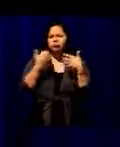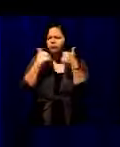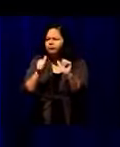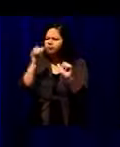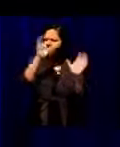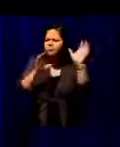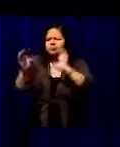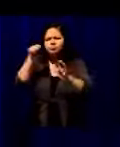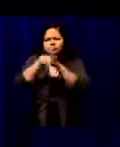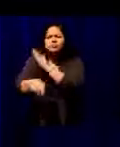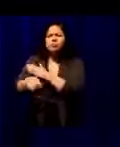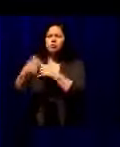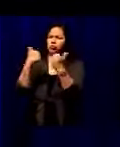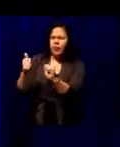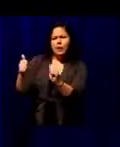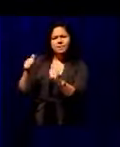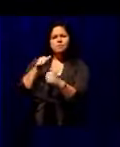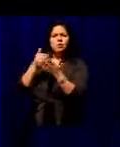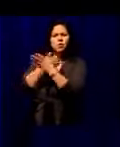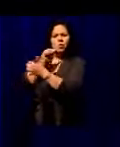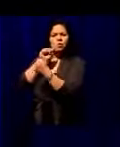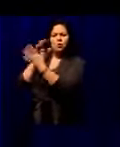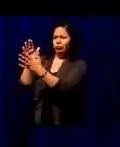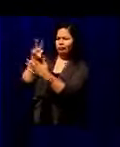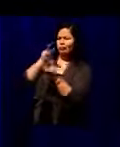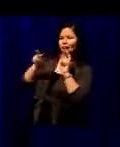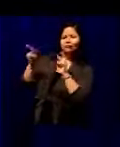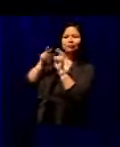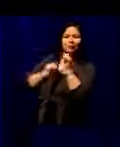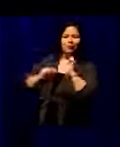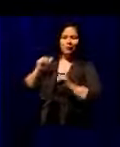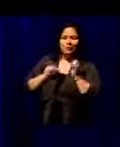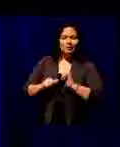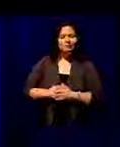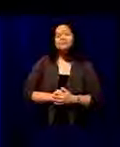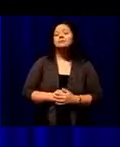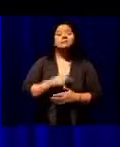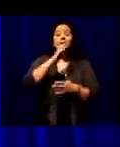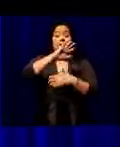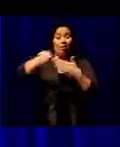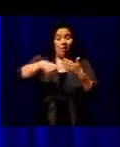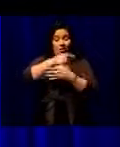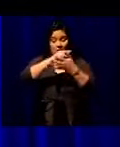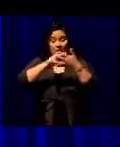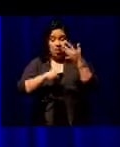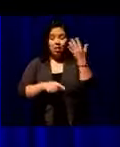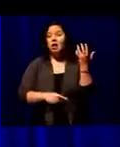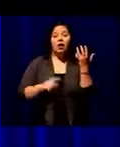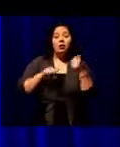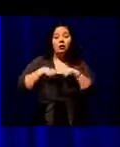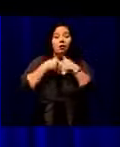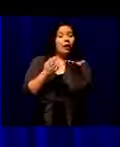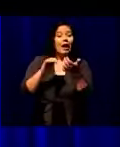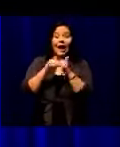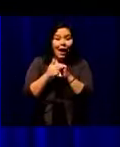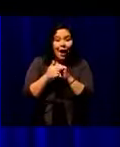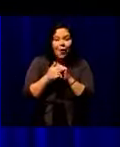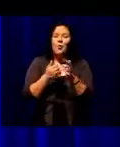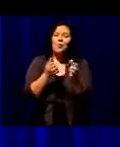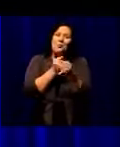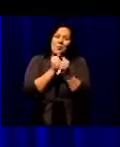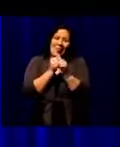new ways of experiencing performance. So all of this will be delivered with love to